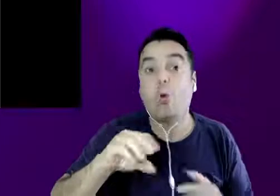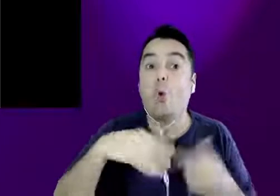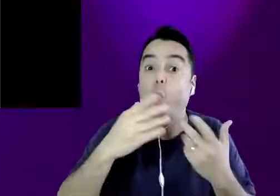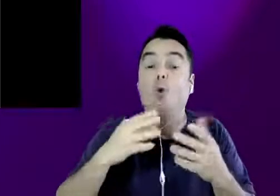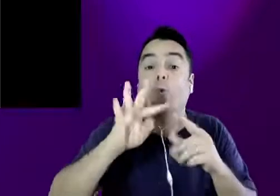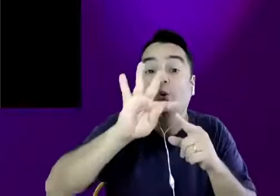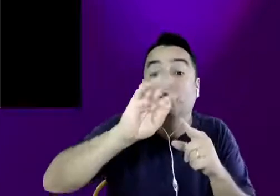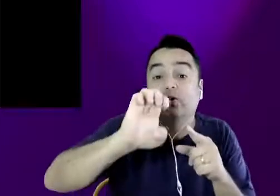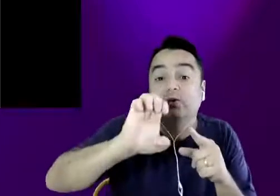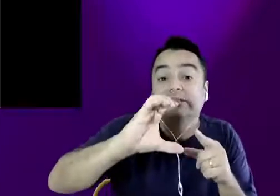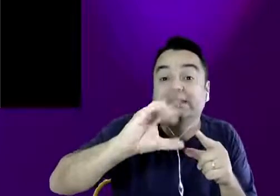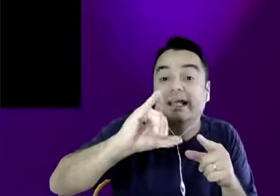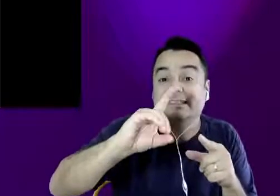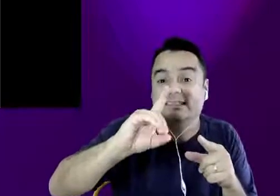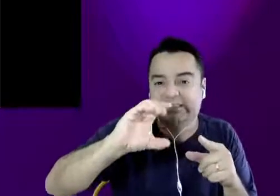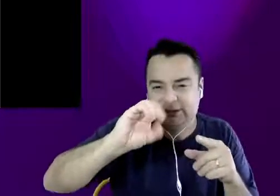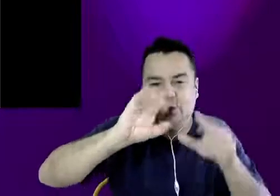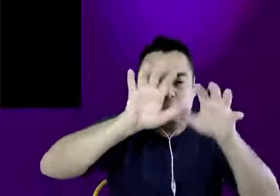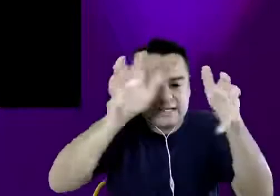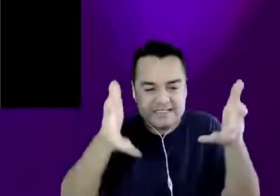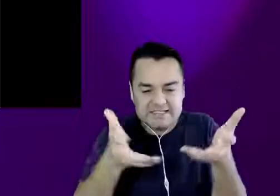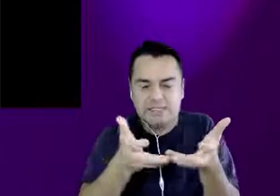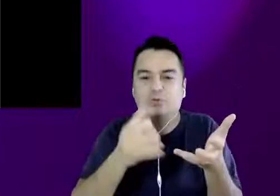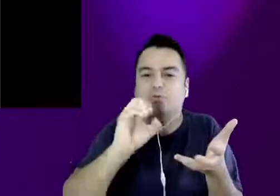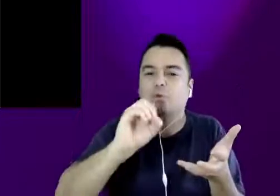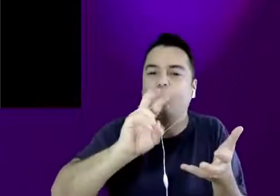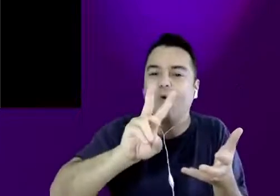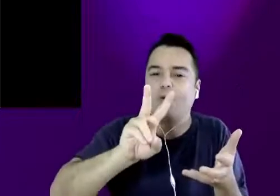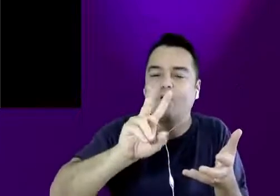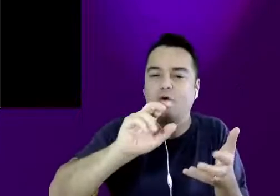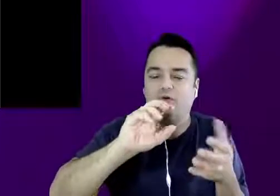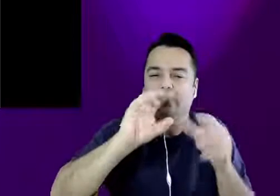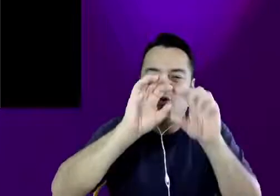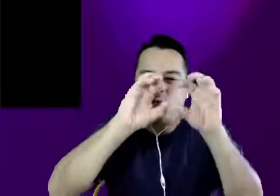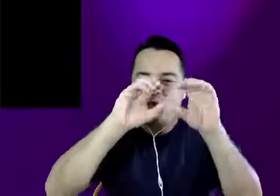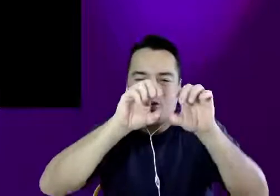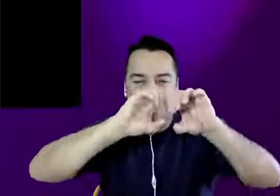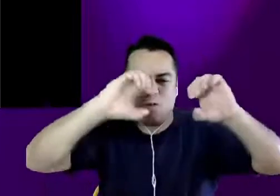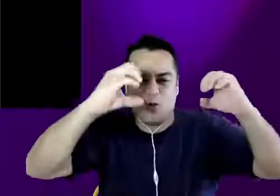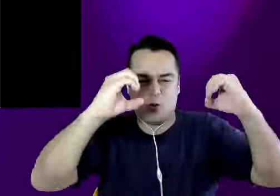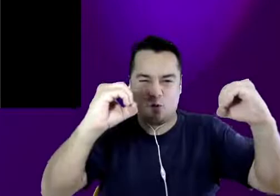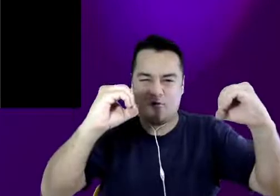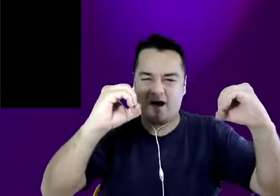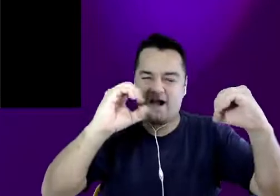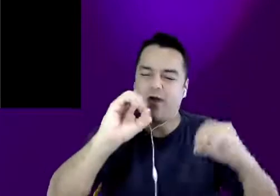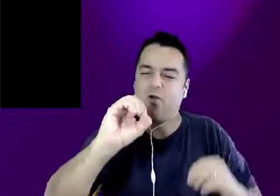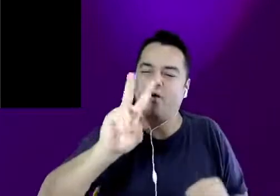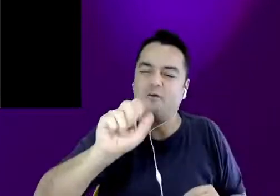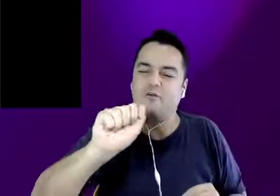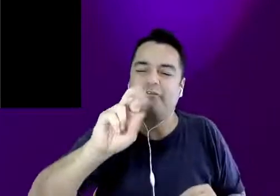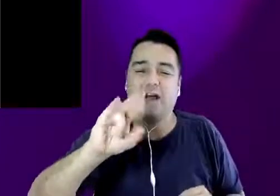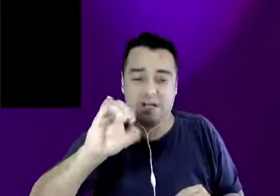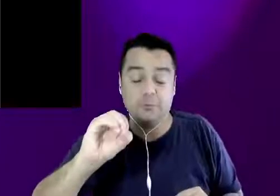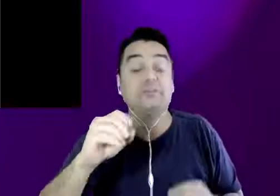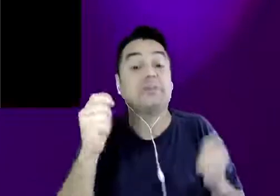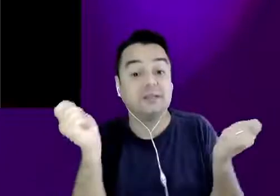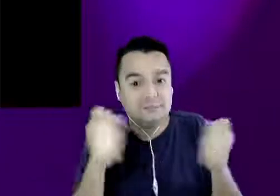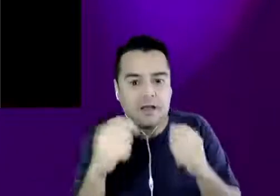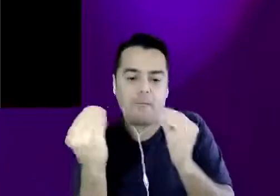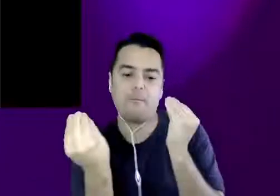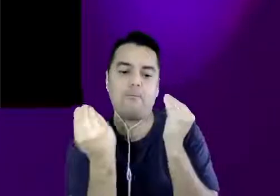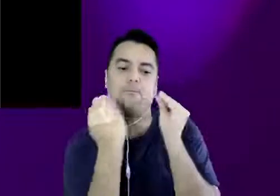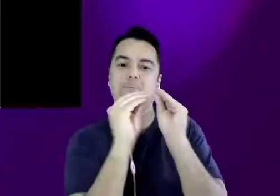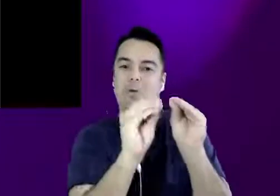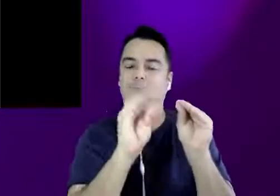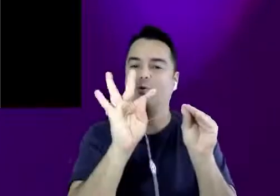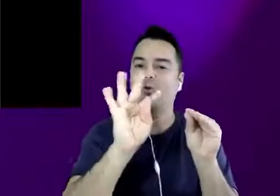woman is approaching age 50, we can regraft the tissue, not necessarily in the ovary, because we don't want to have a